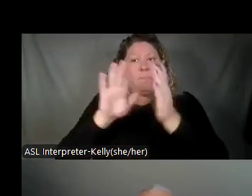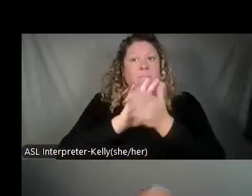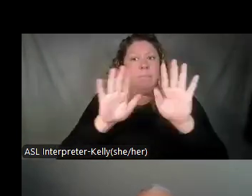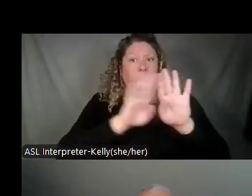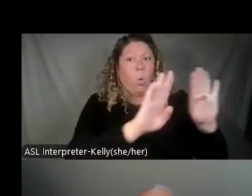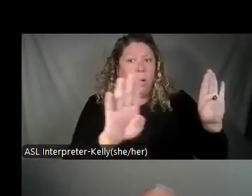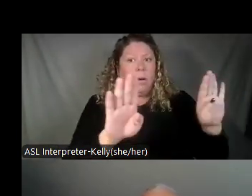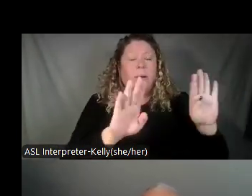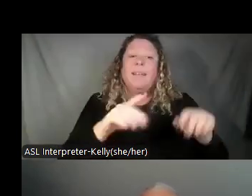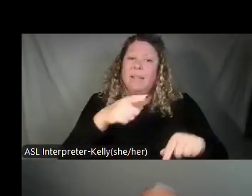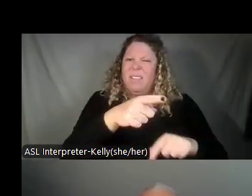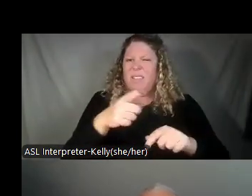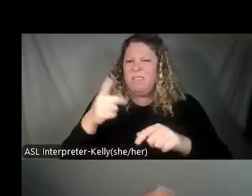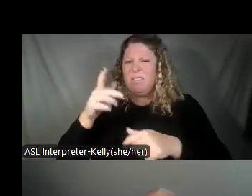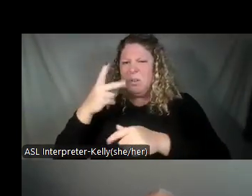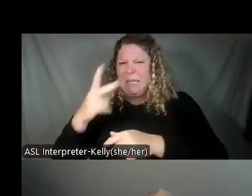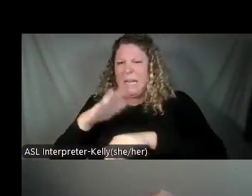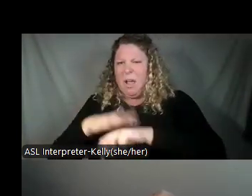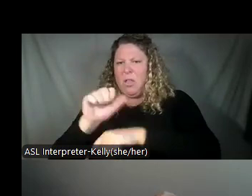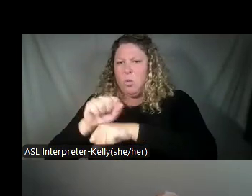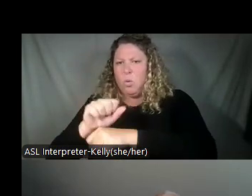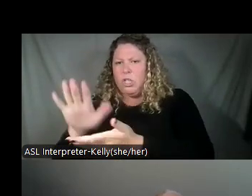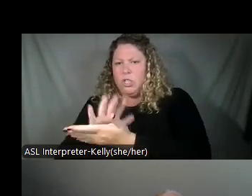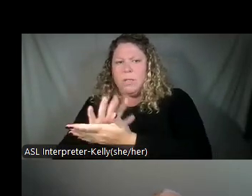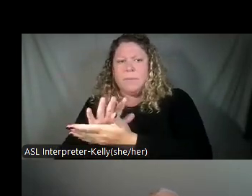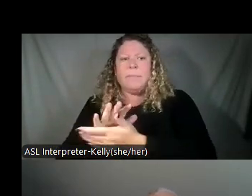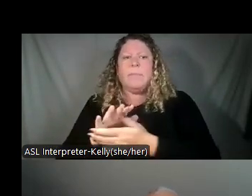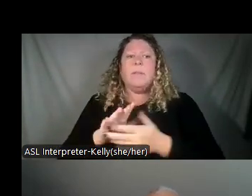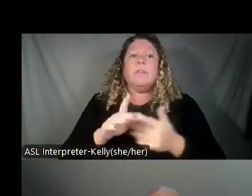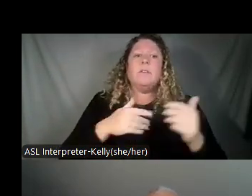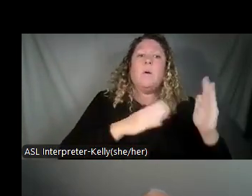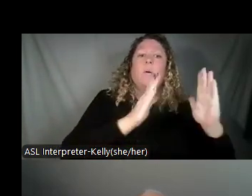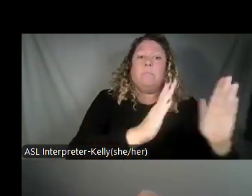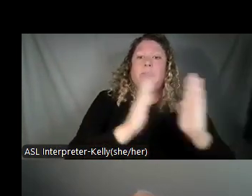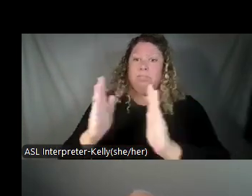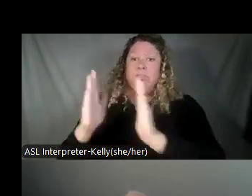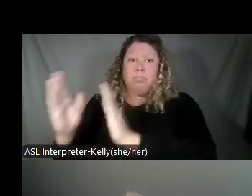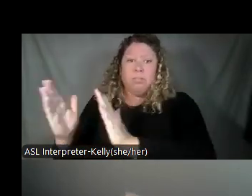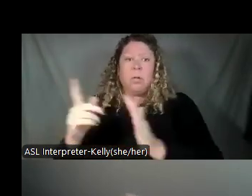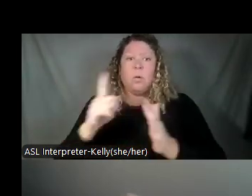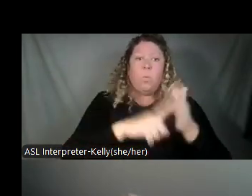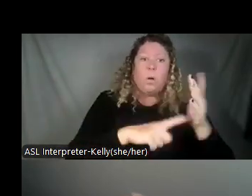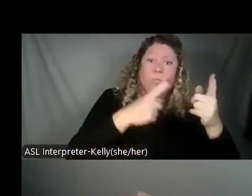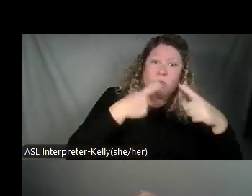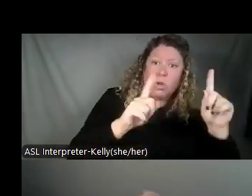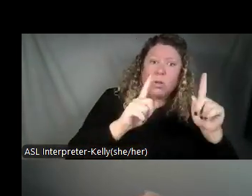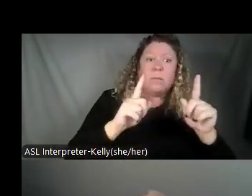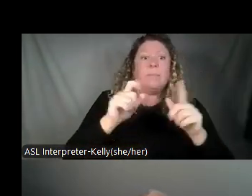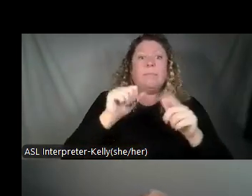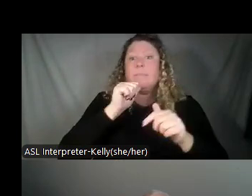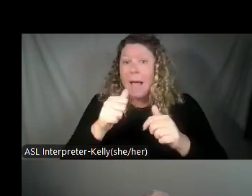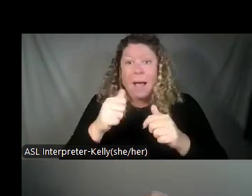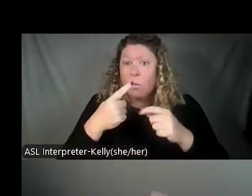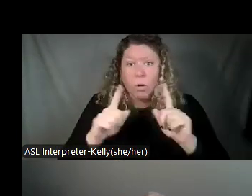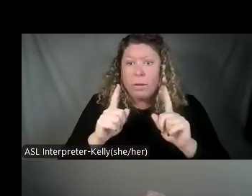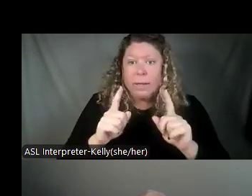for teams to learn is to take a moment and ask, what are the things that are working? What are the things that aren't working? And what are the things we want to try?